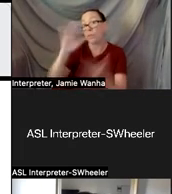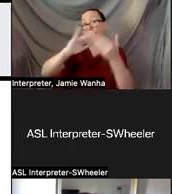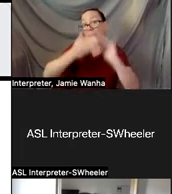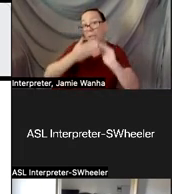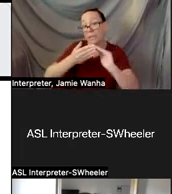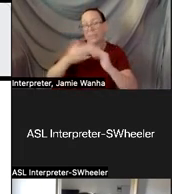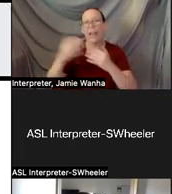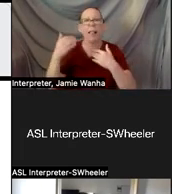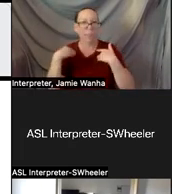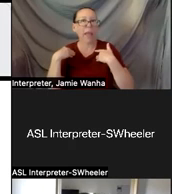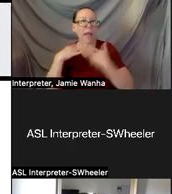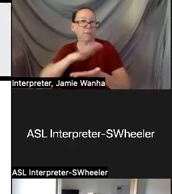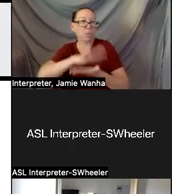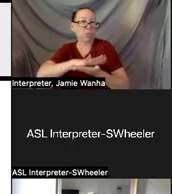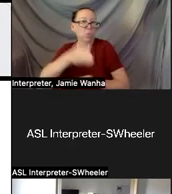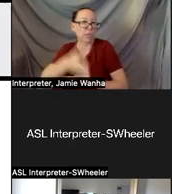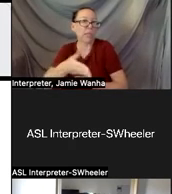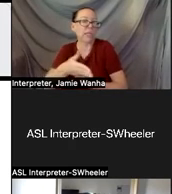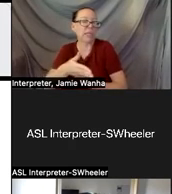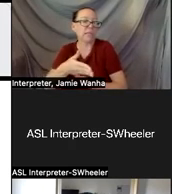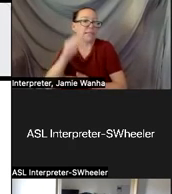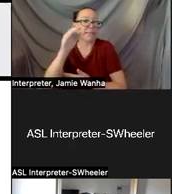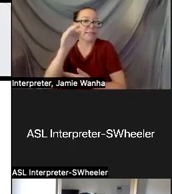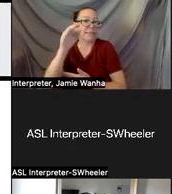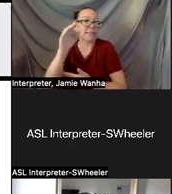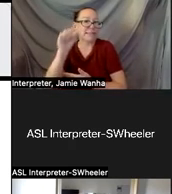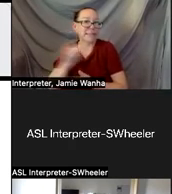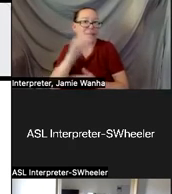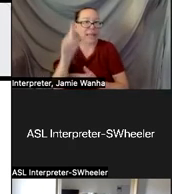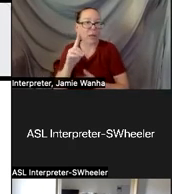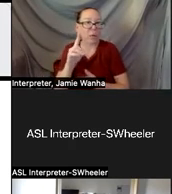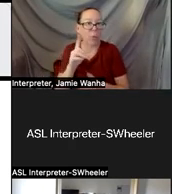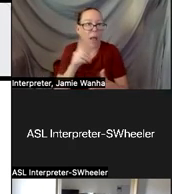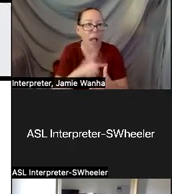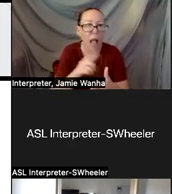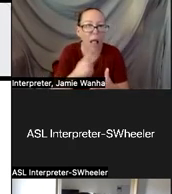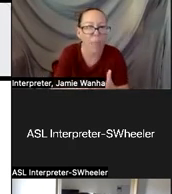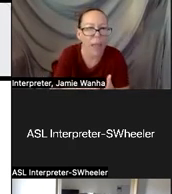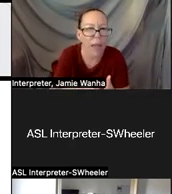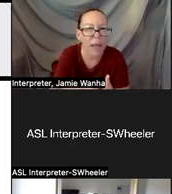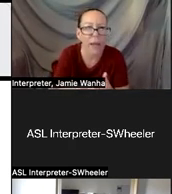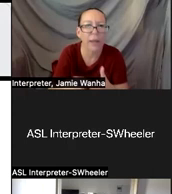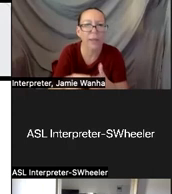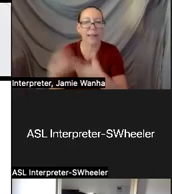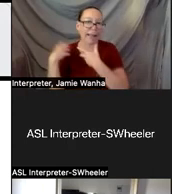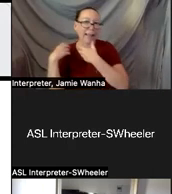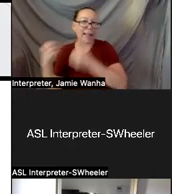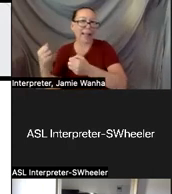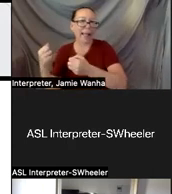San Diego, and also Neighborhood Healthcare. They have 17 locations, which is medical, dental, behavioral health